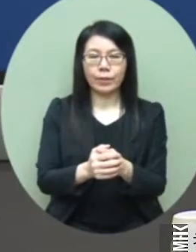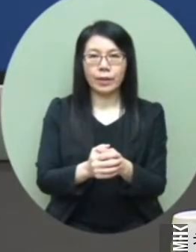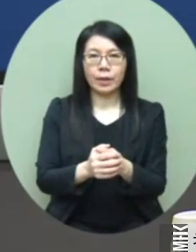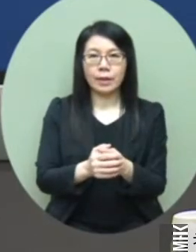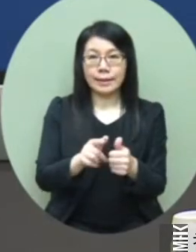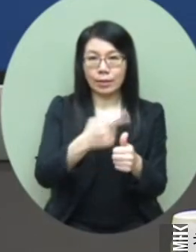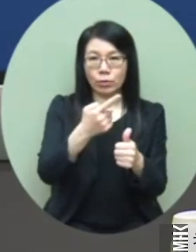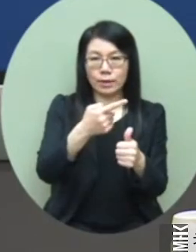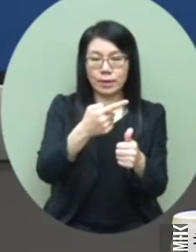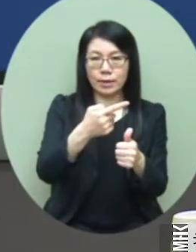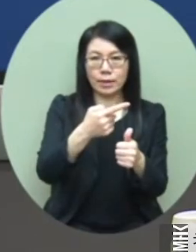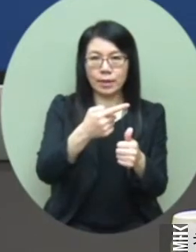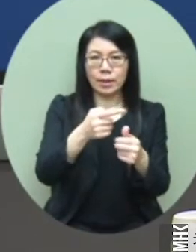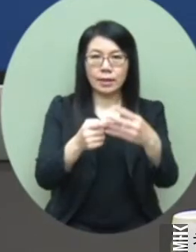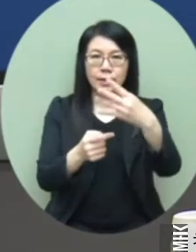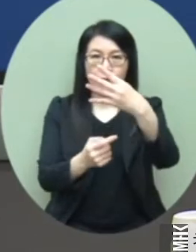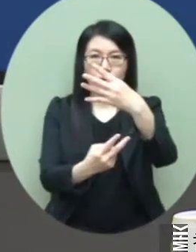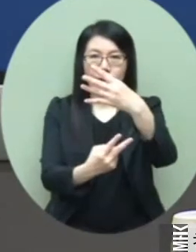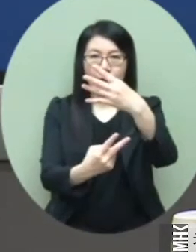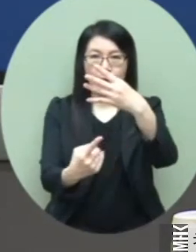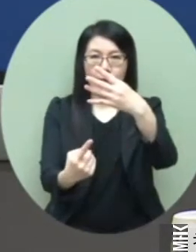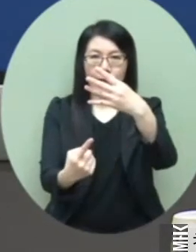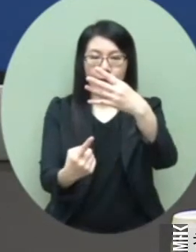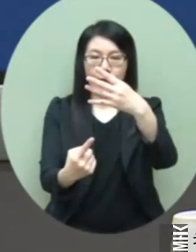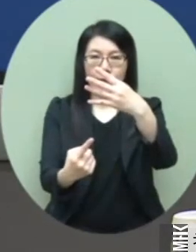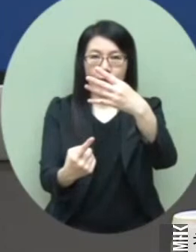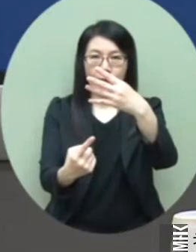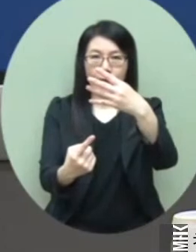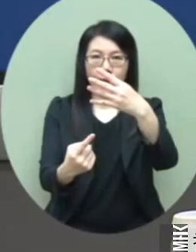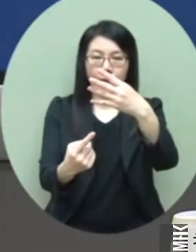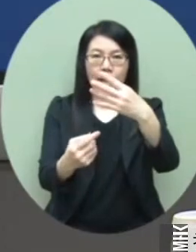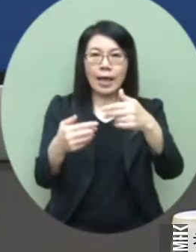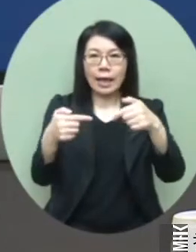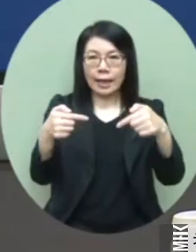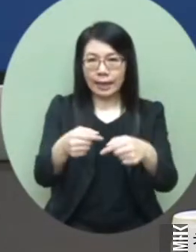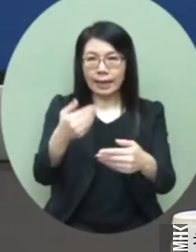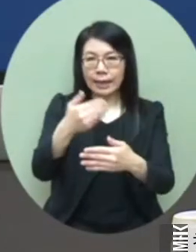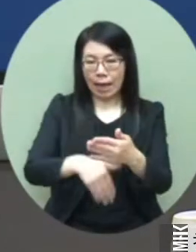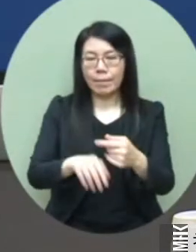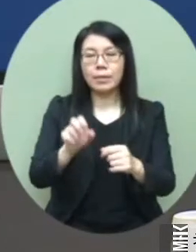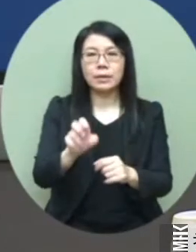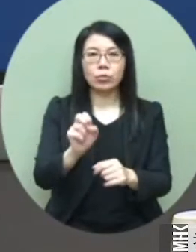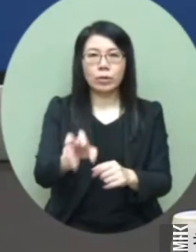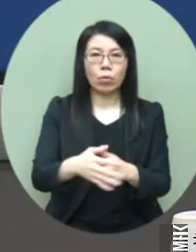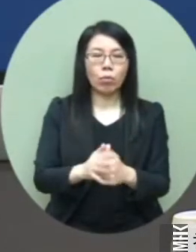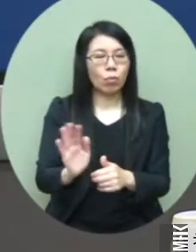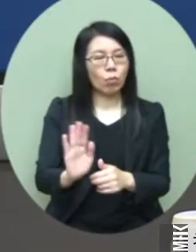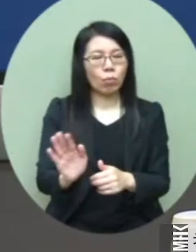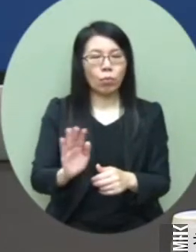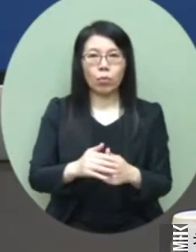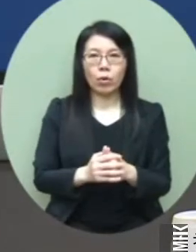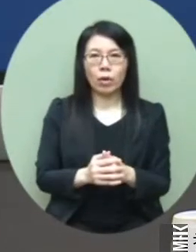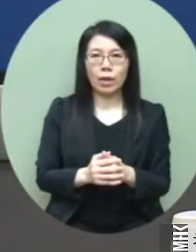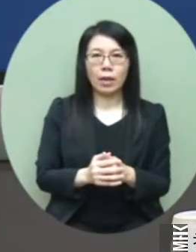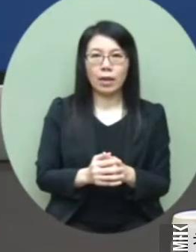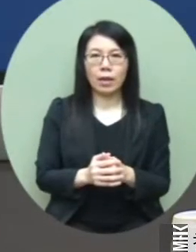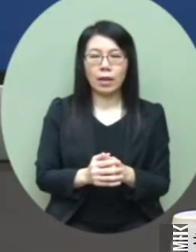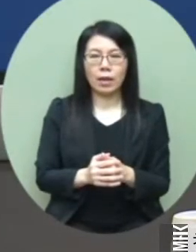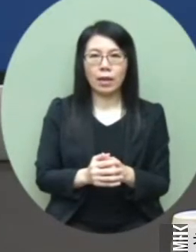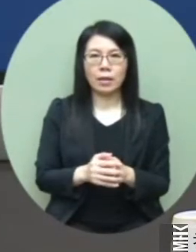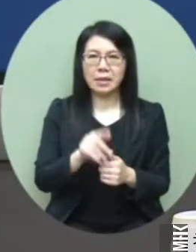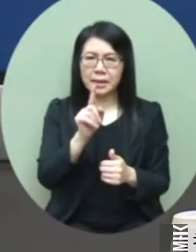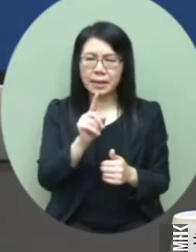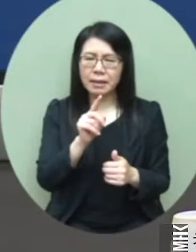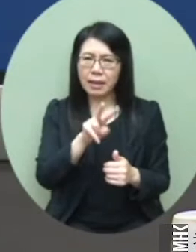of April will go ahead. I don't think we would be caught in a situation that we need to put on hold what we